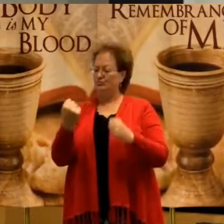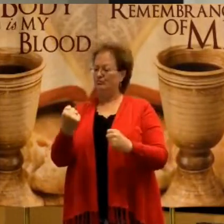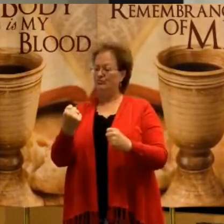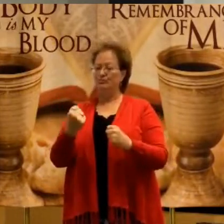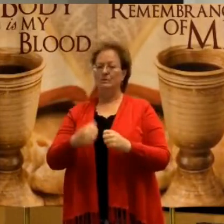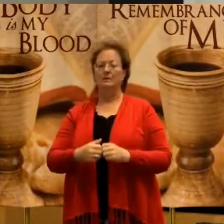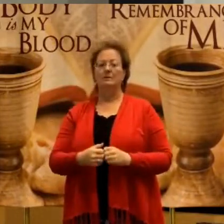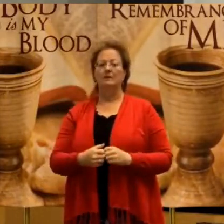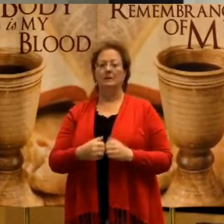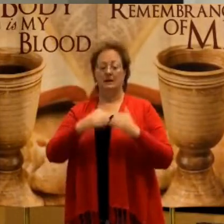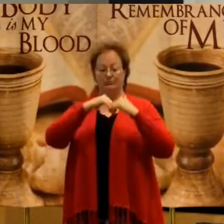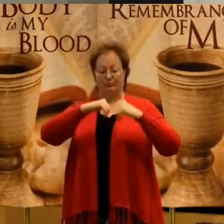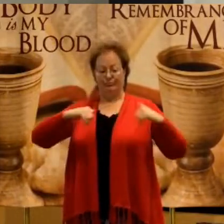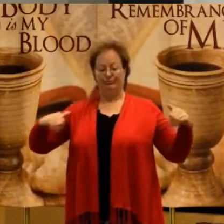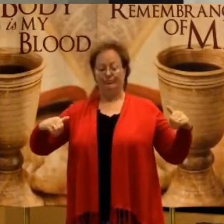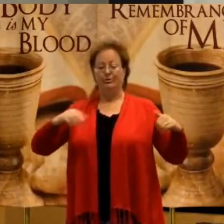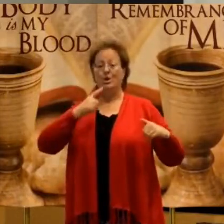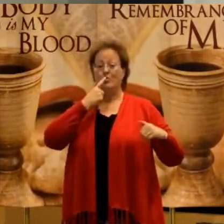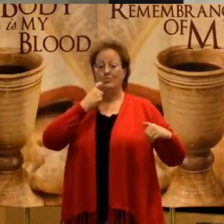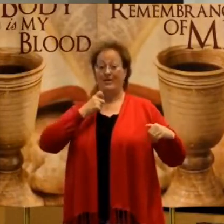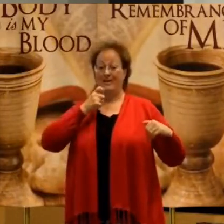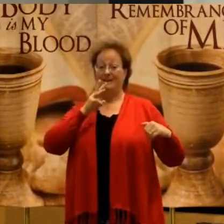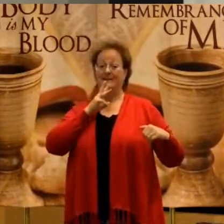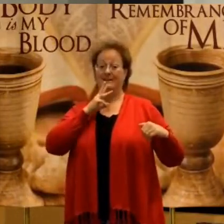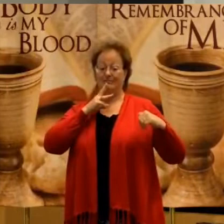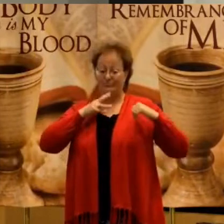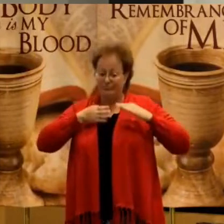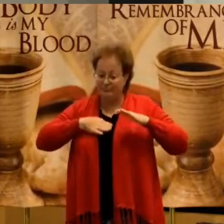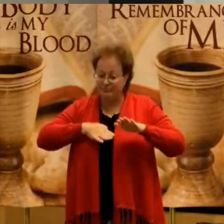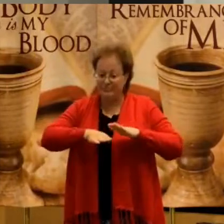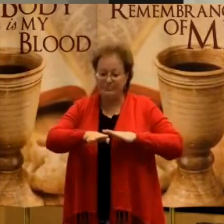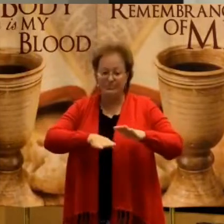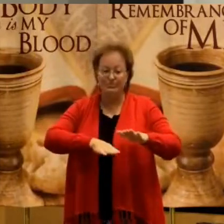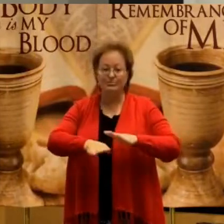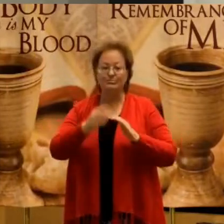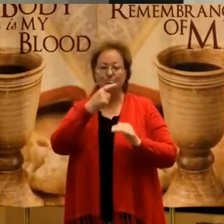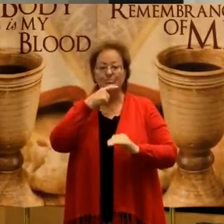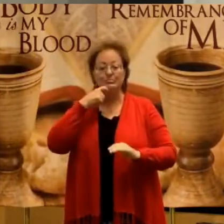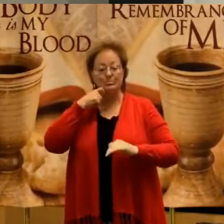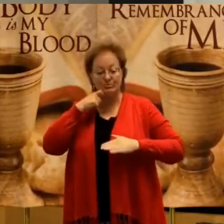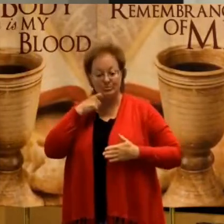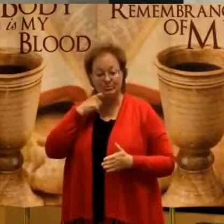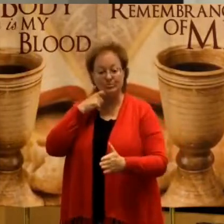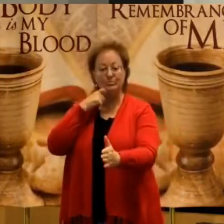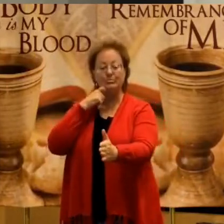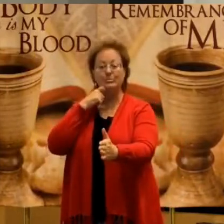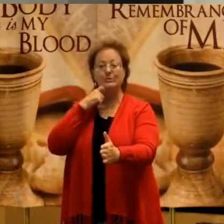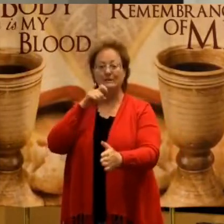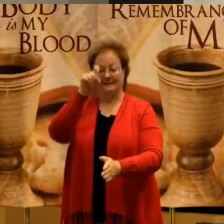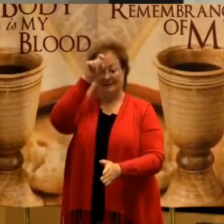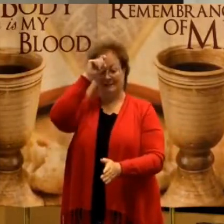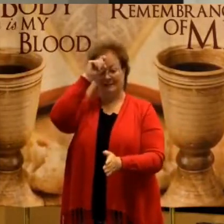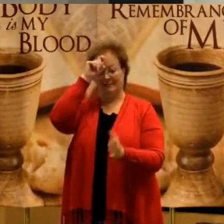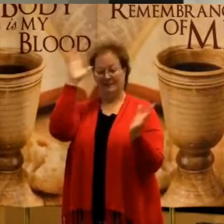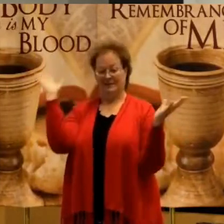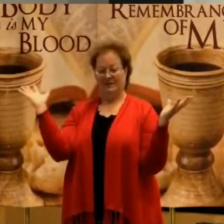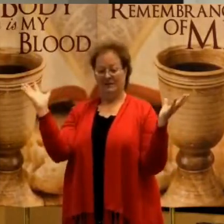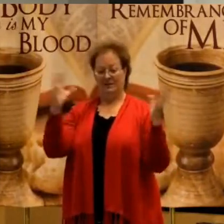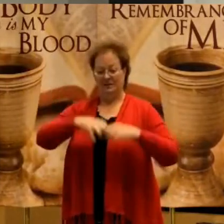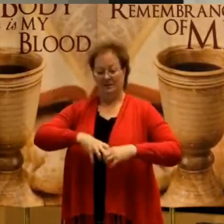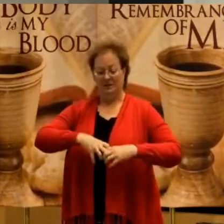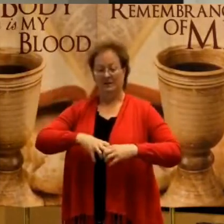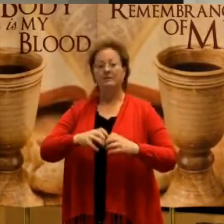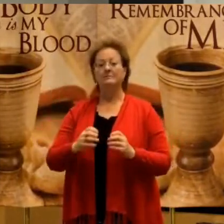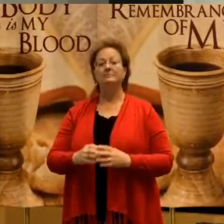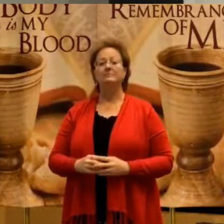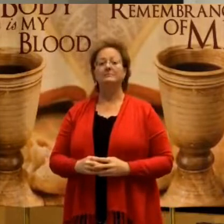when he parted the Red Sea so that the Israelites could pass through on dry ground and then the Egyptian soldiers could be drowned,